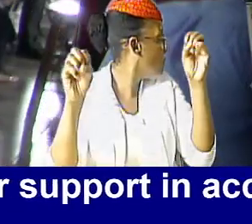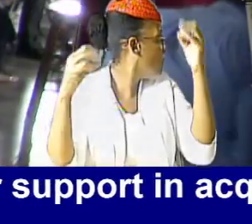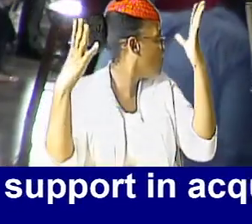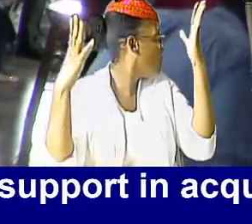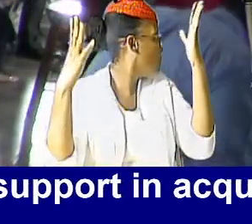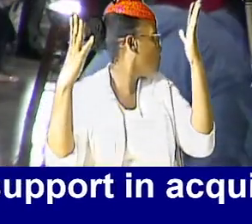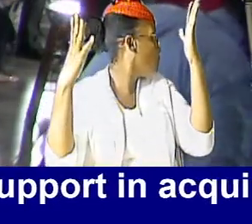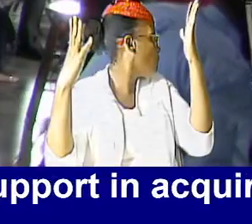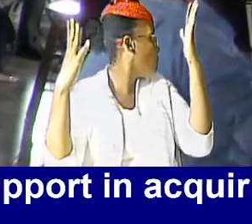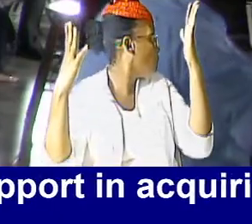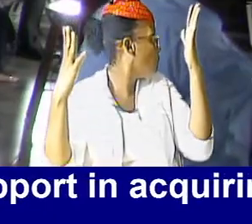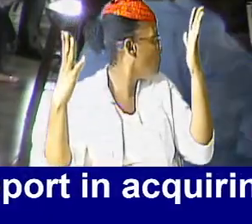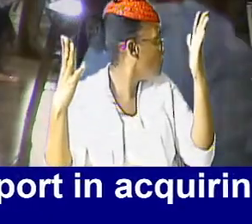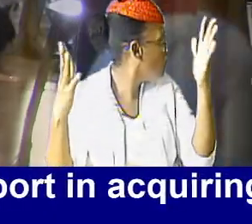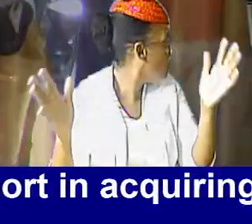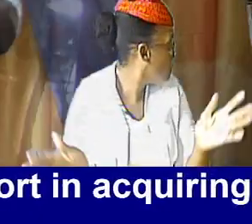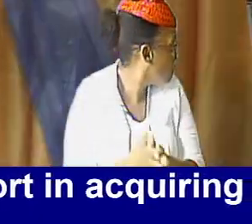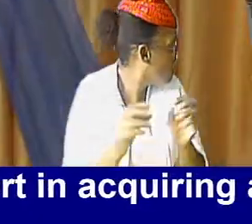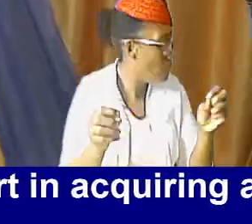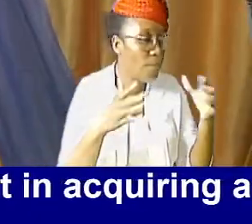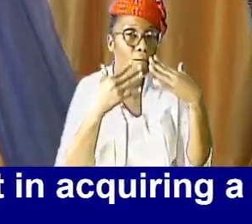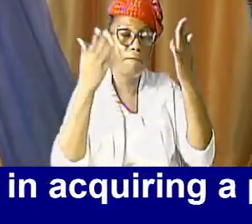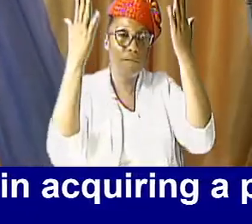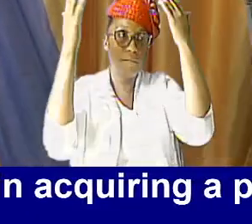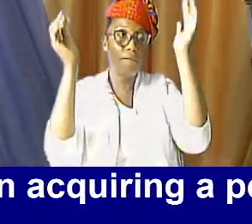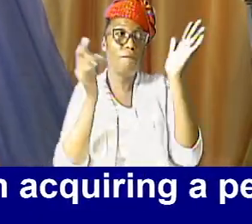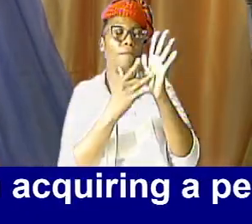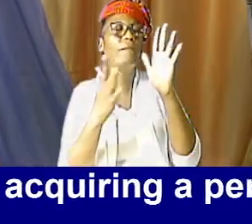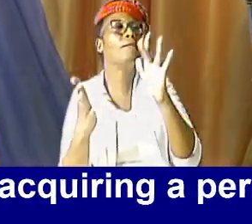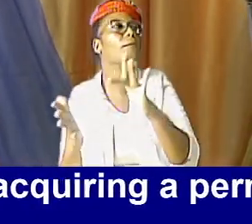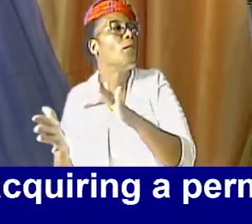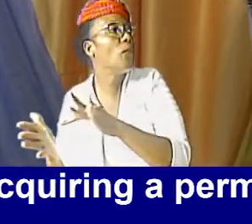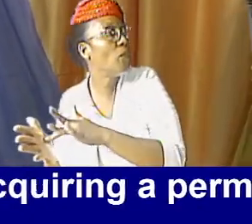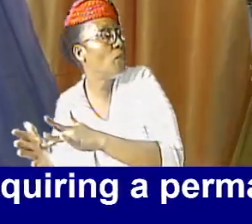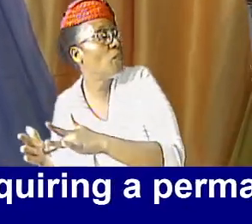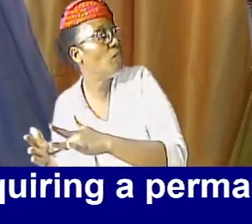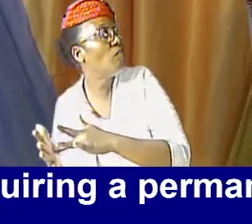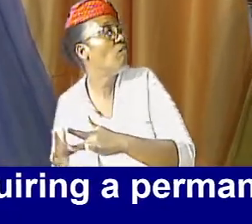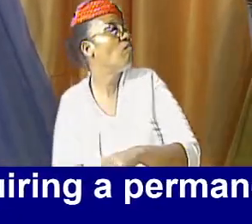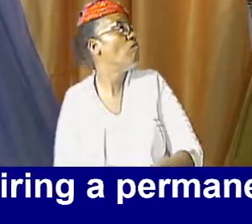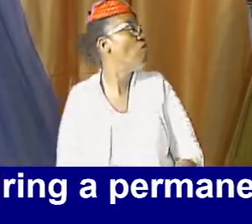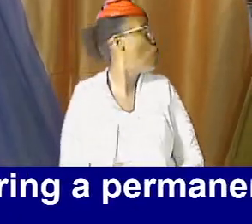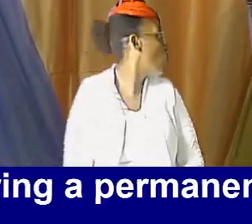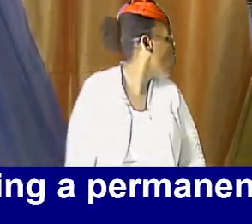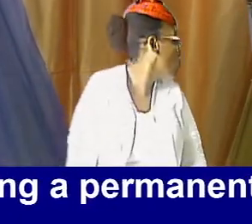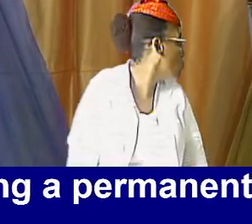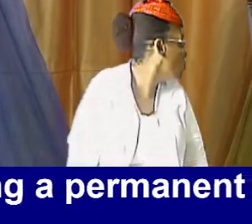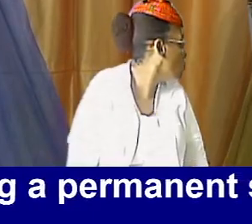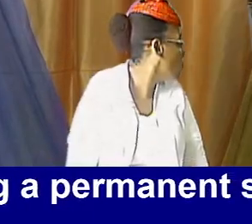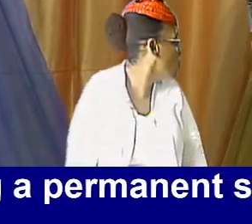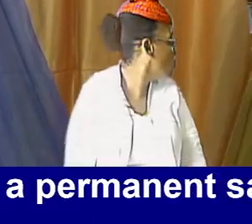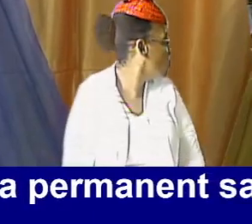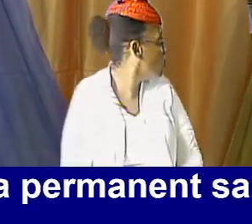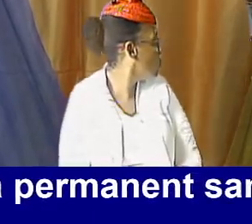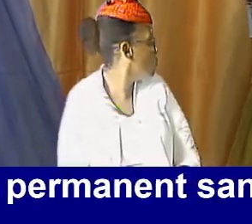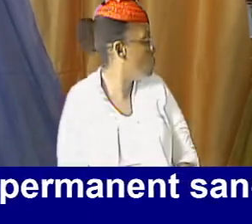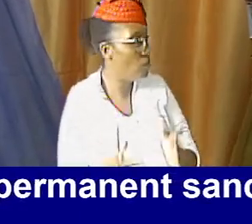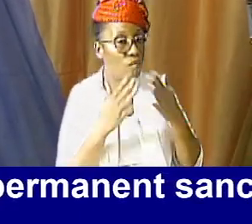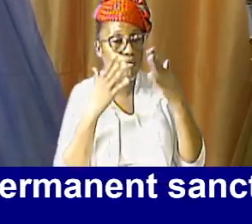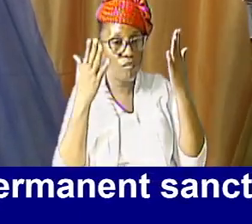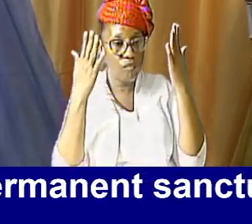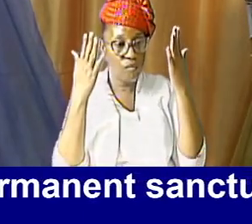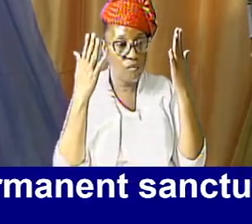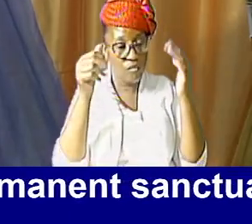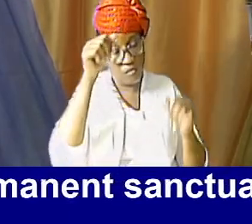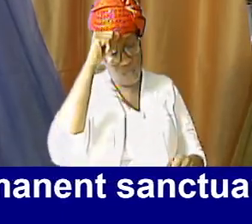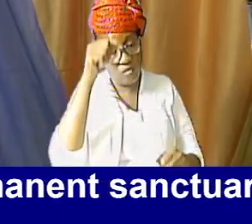Hallelujah, hallelujah, hallelujah. Thank you, Jesus. Thank you, Jesus. Just praise God. Thank you, Jesus.